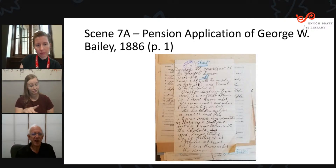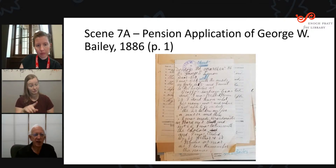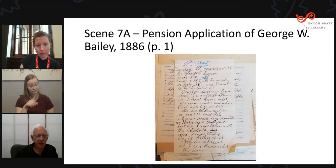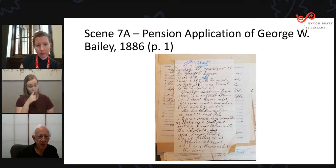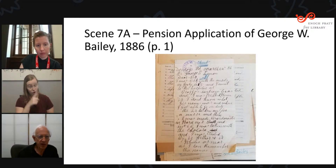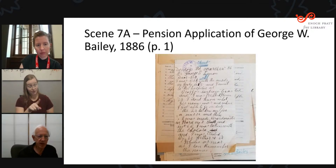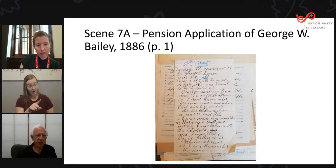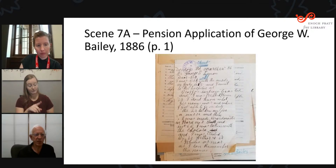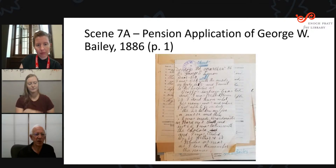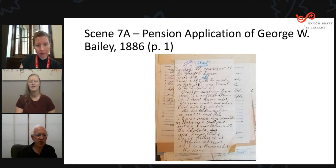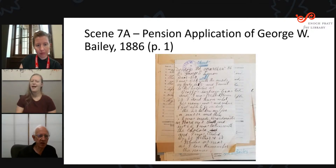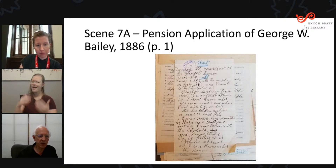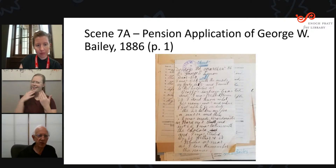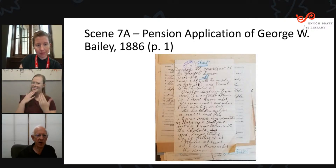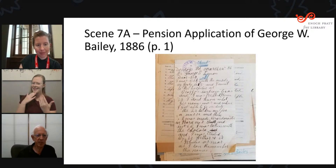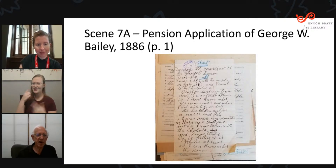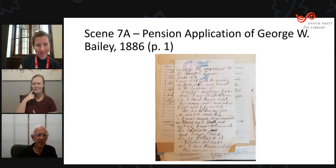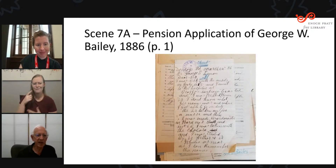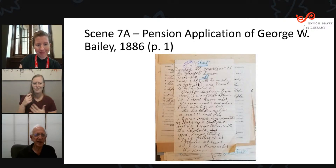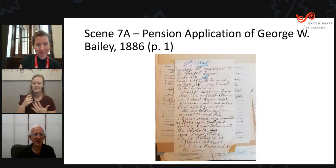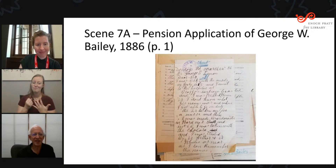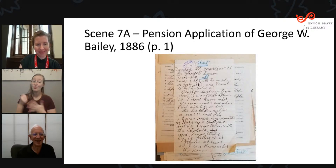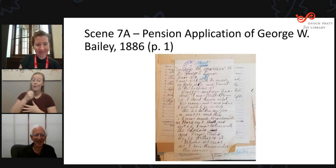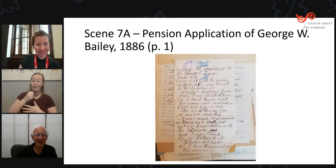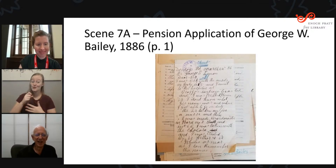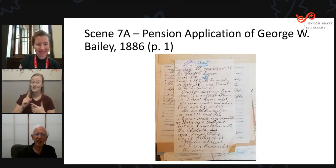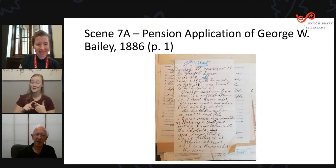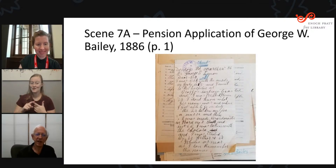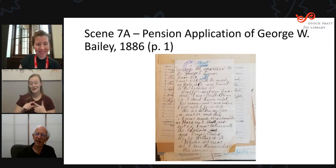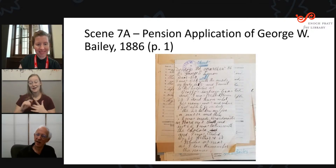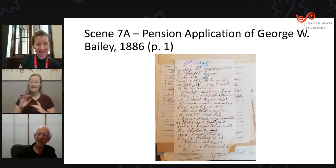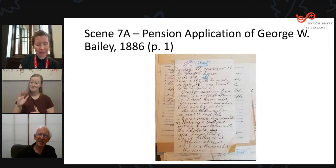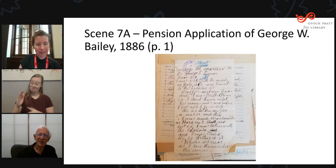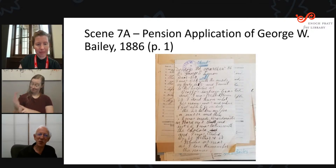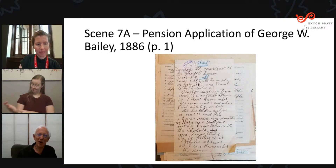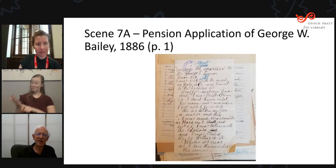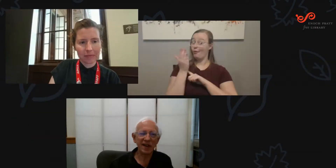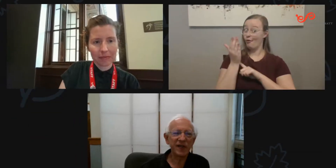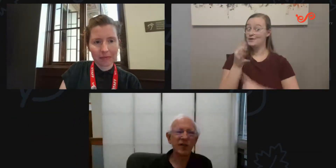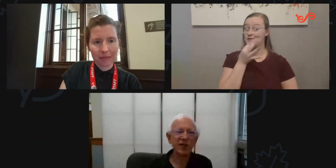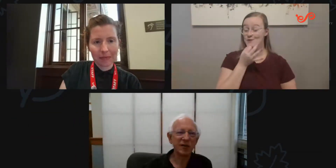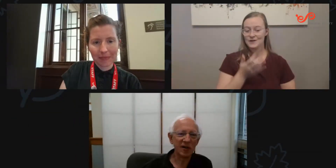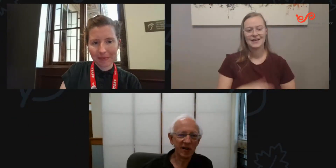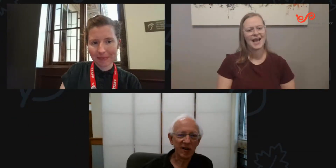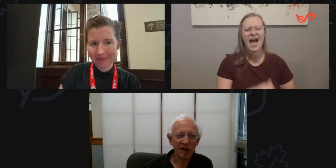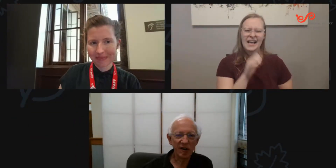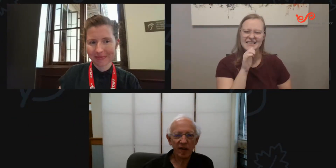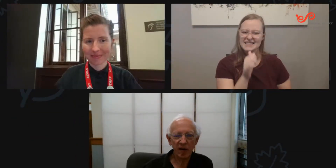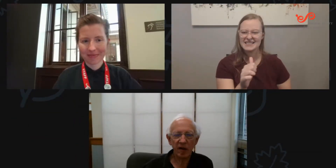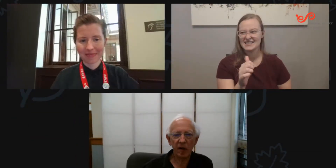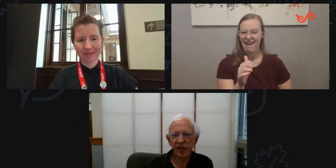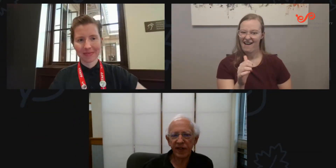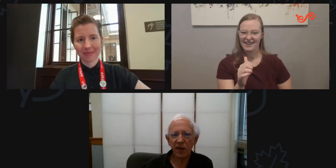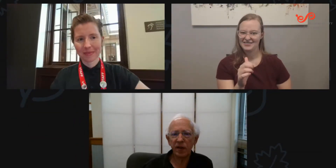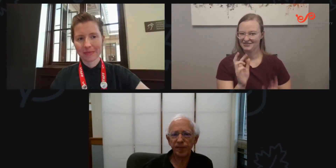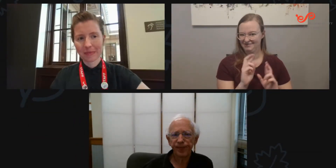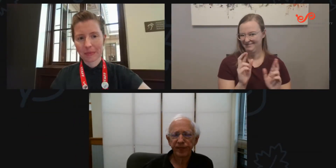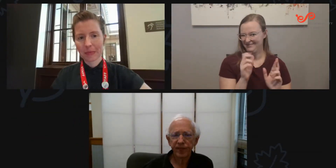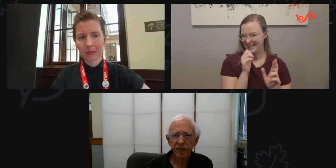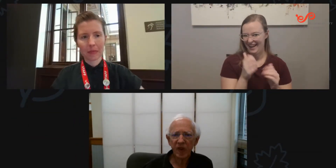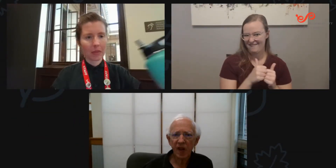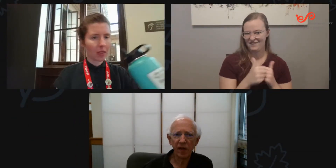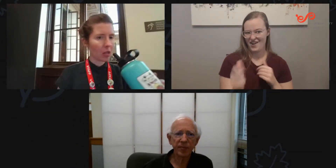Well, thank you for the promotion to upcoming. It isn't quite that far along. I would